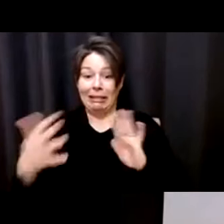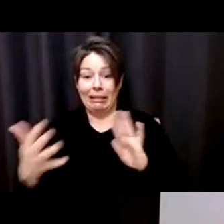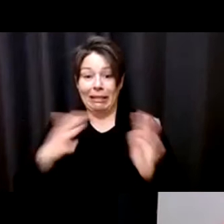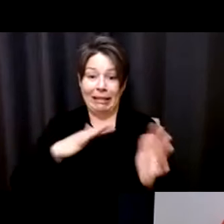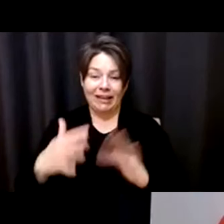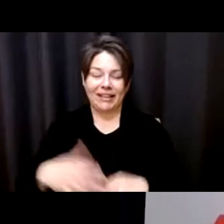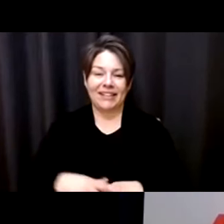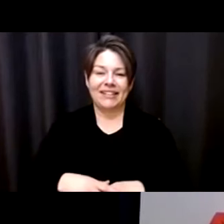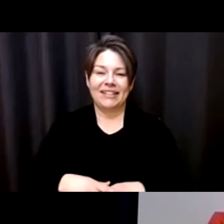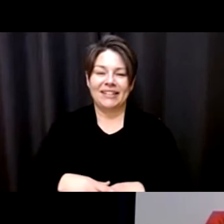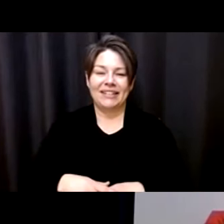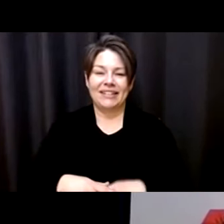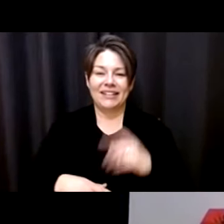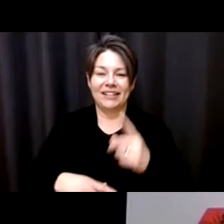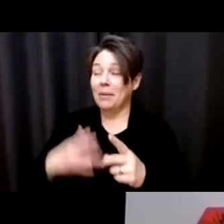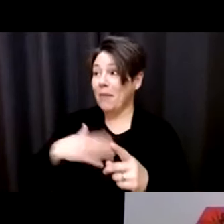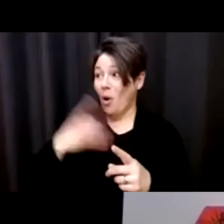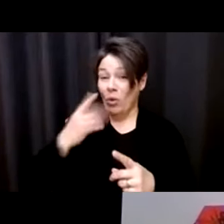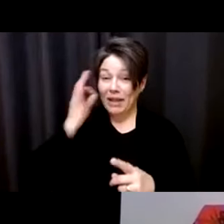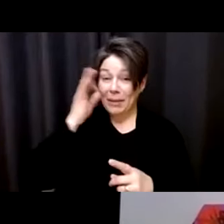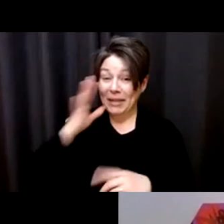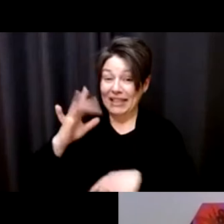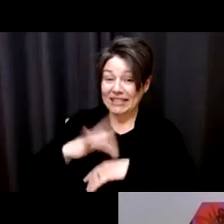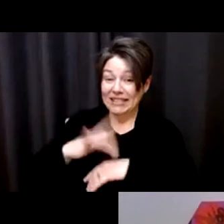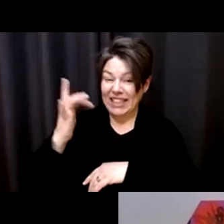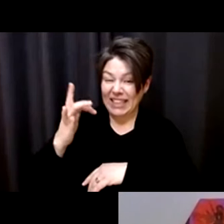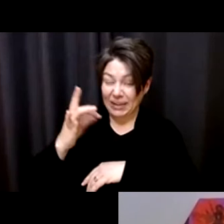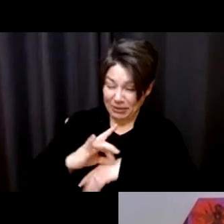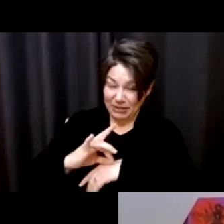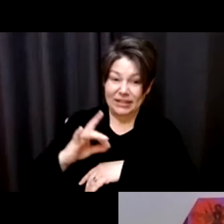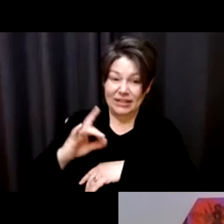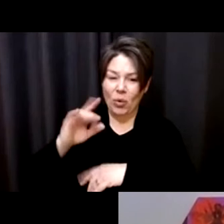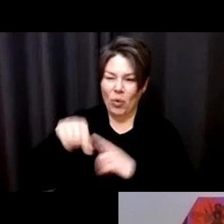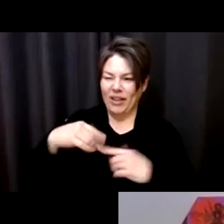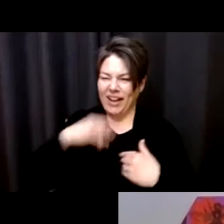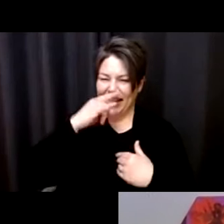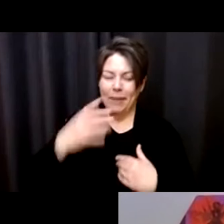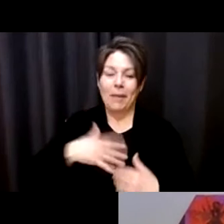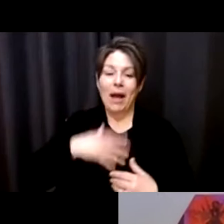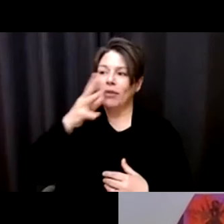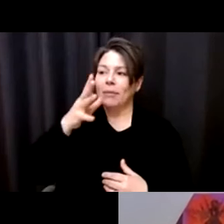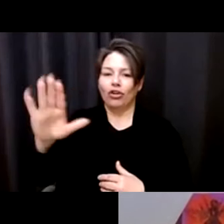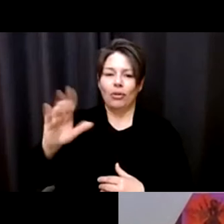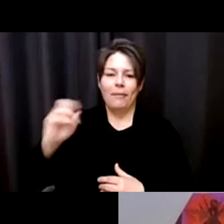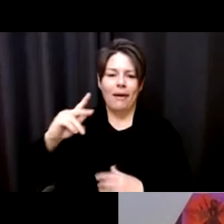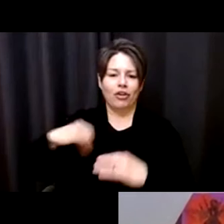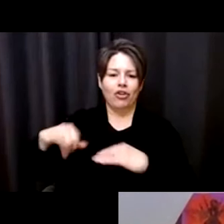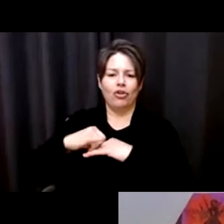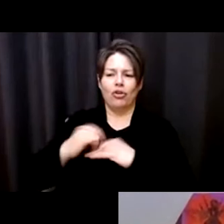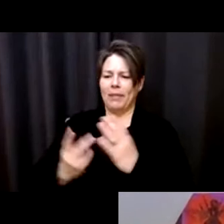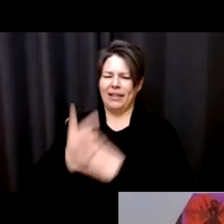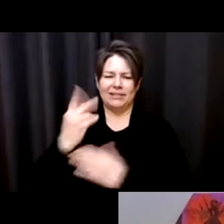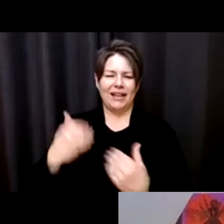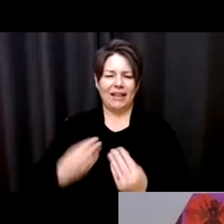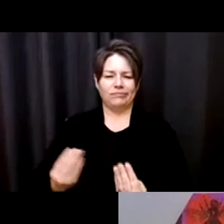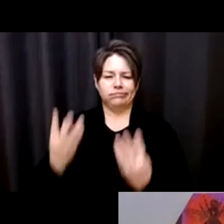So my only bee sting was when I was a little kid in my grandmother's backyard, and she grew these plants that she